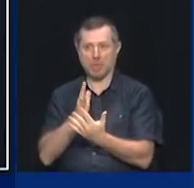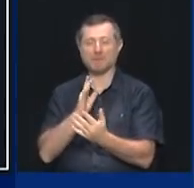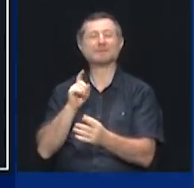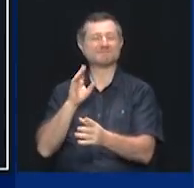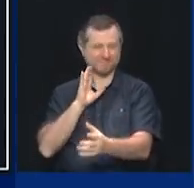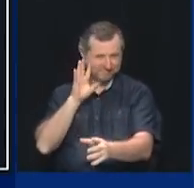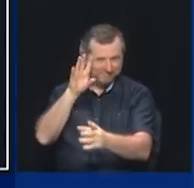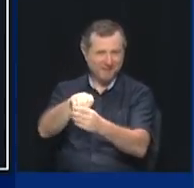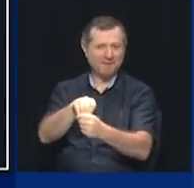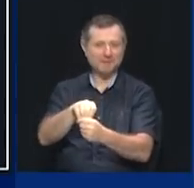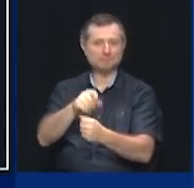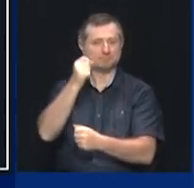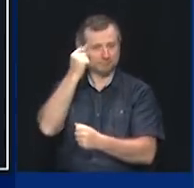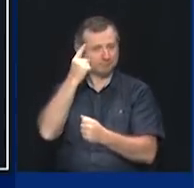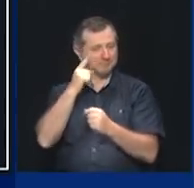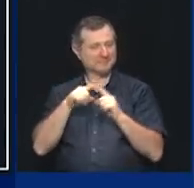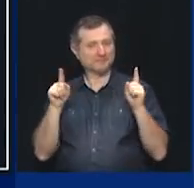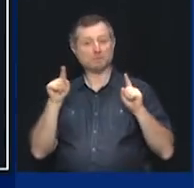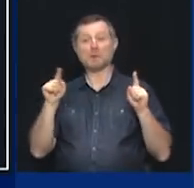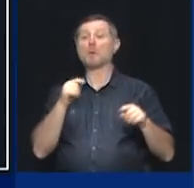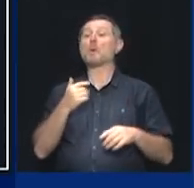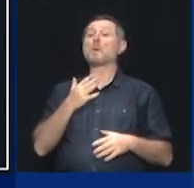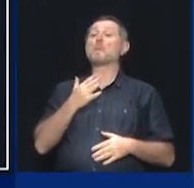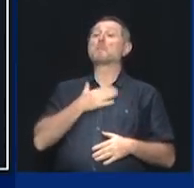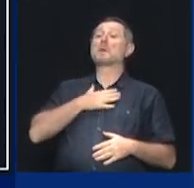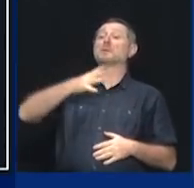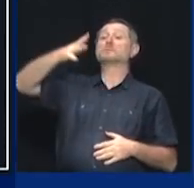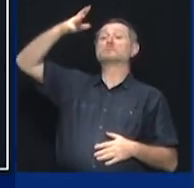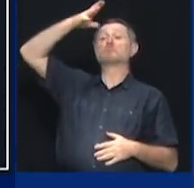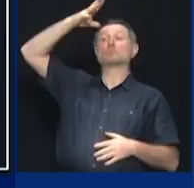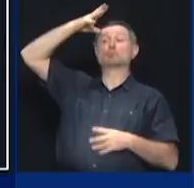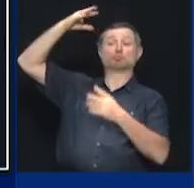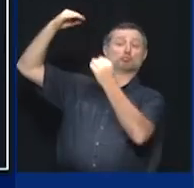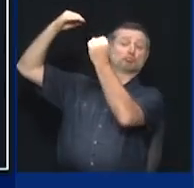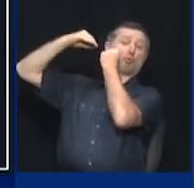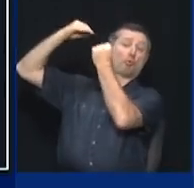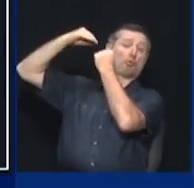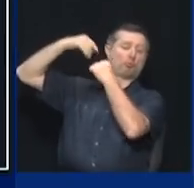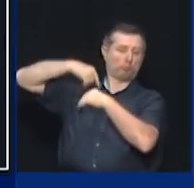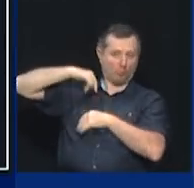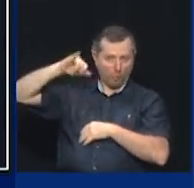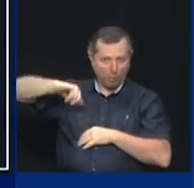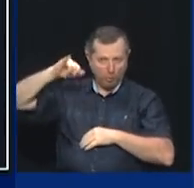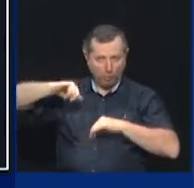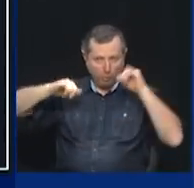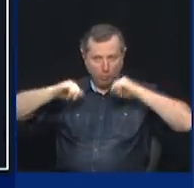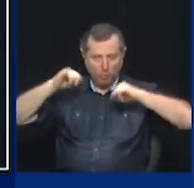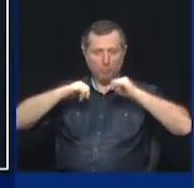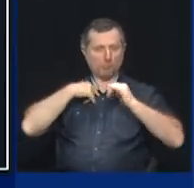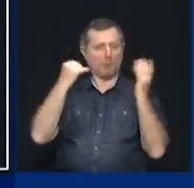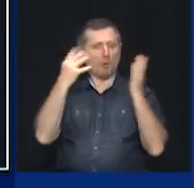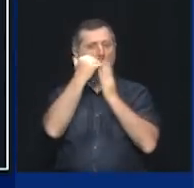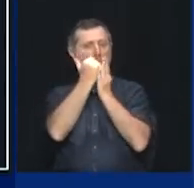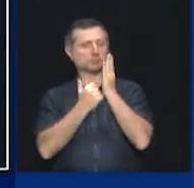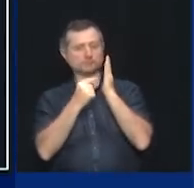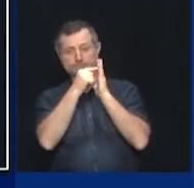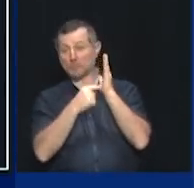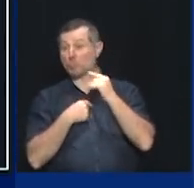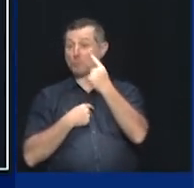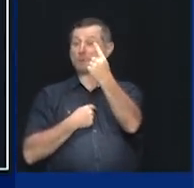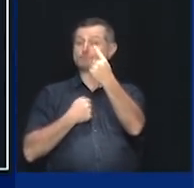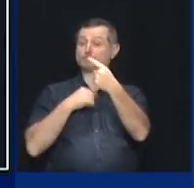my father taught me many good lessons. One of them was denying a